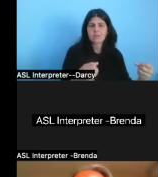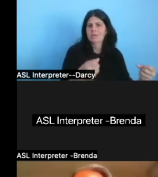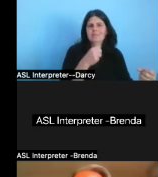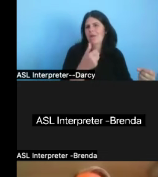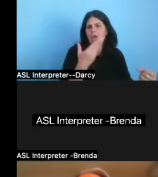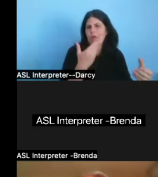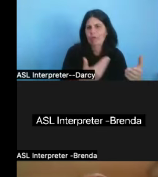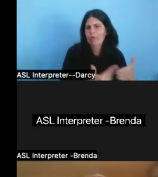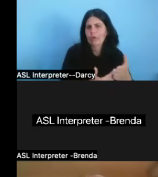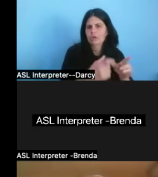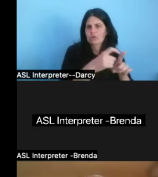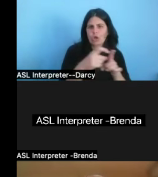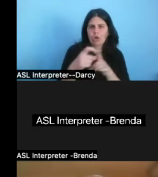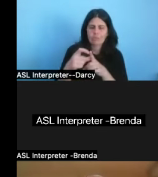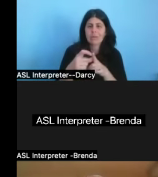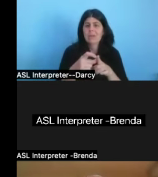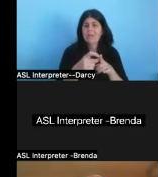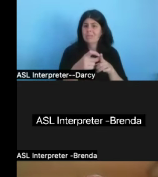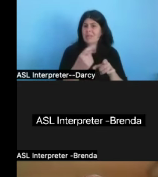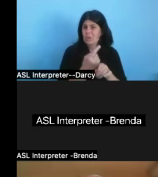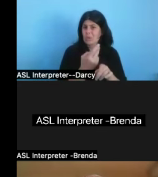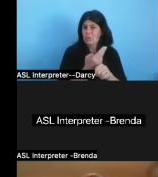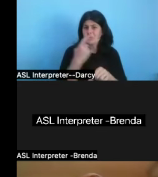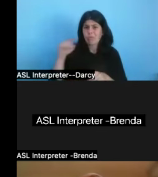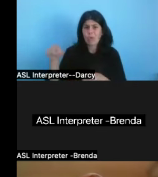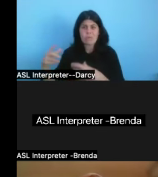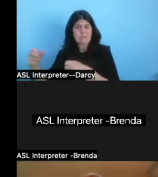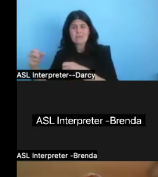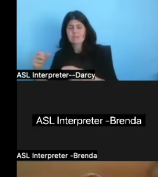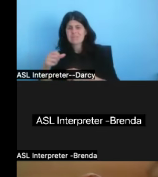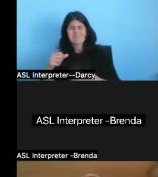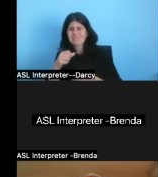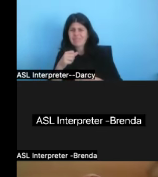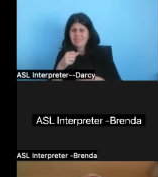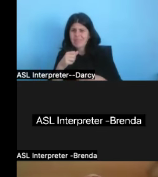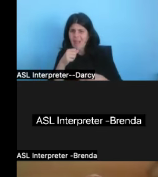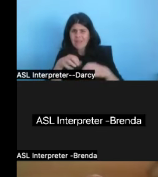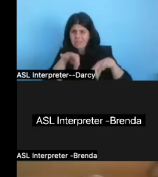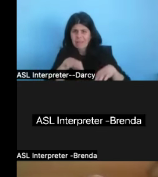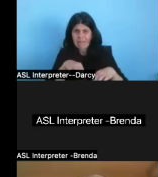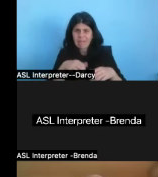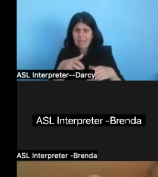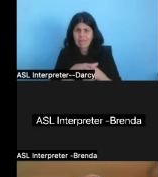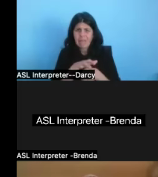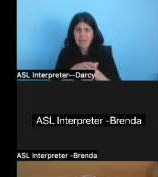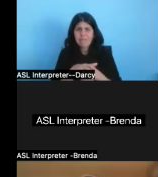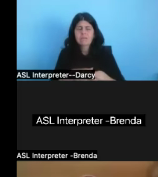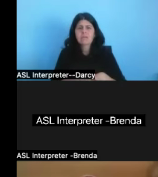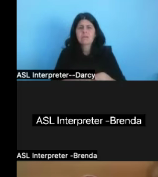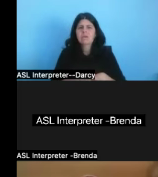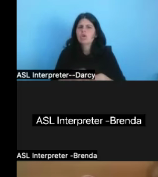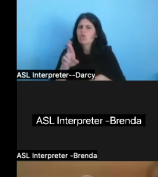for the definition of resilience. But that's an insufficient term, in my opinion, for infrastructure resilience. Well, what is